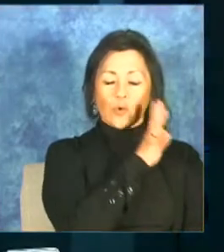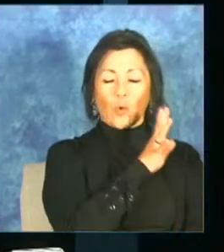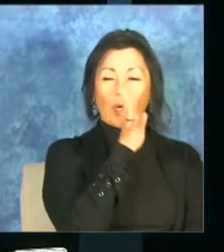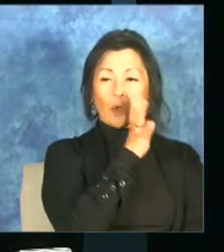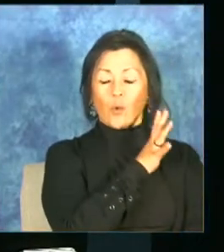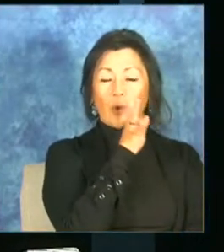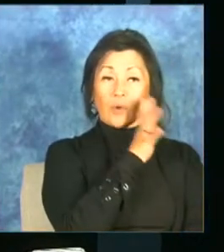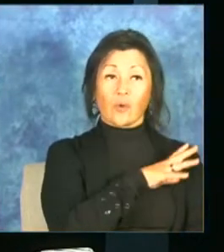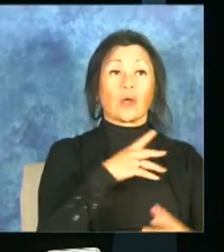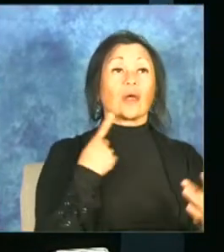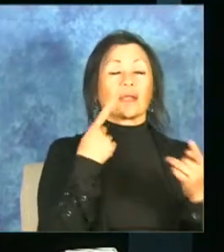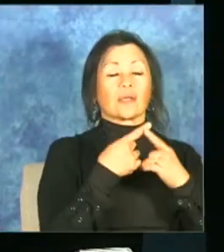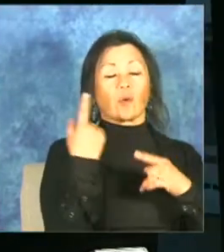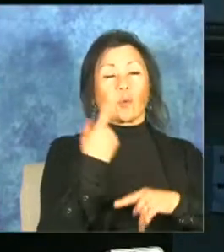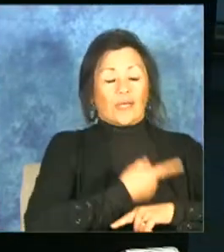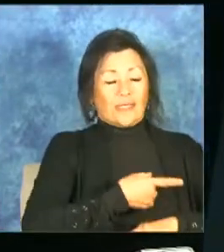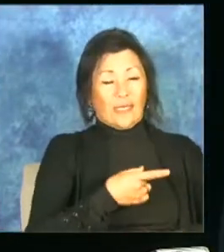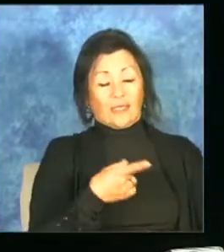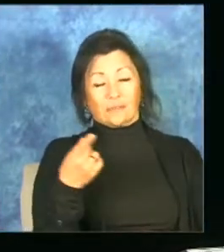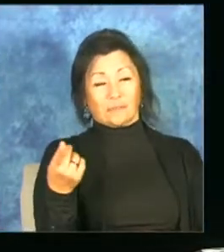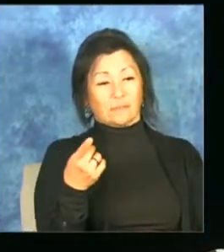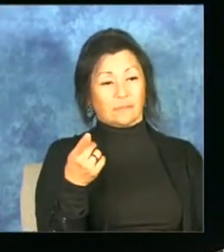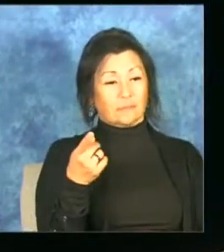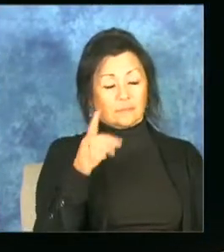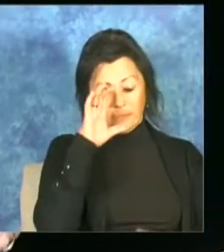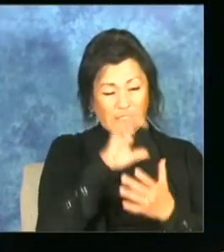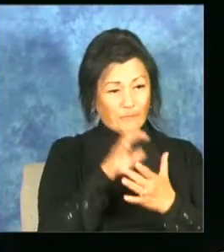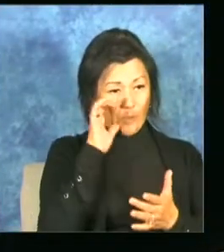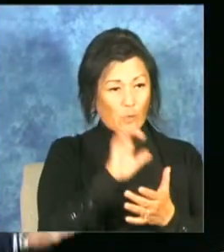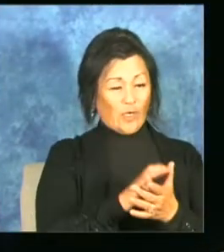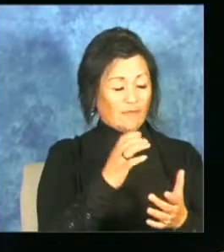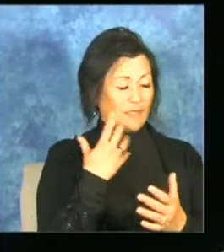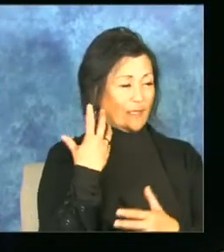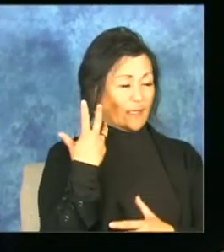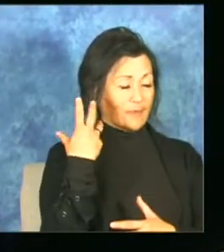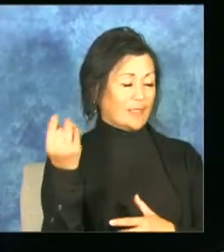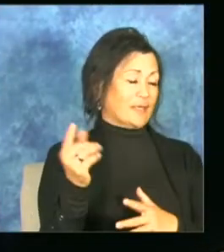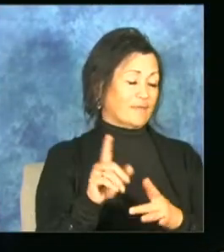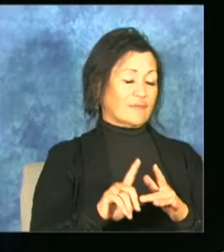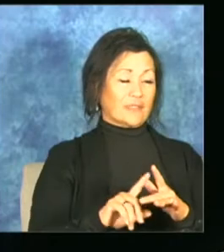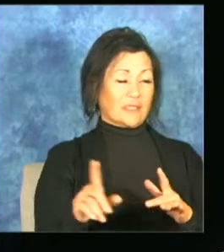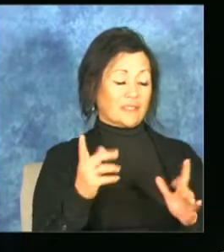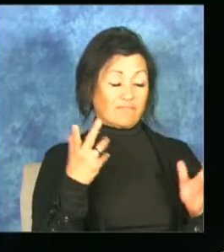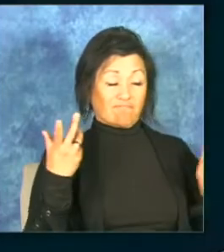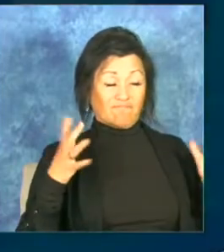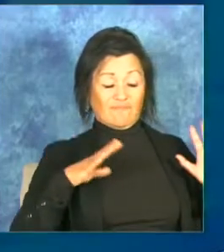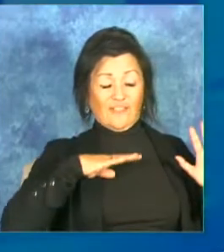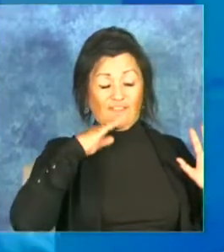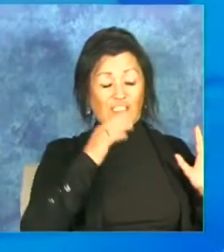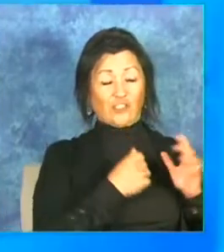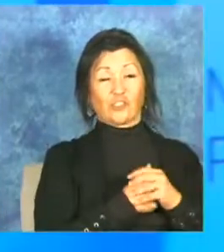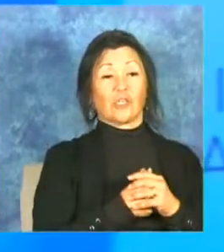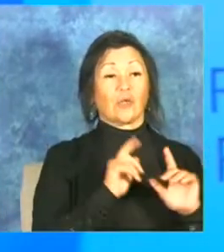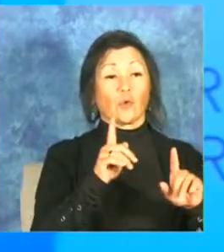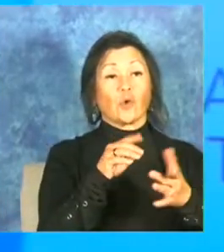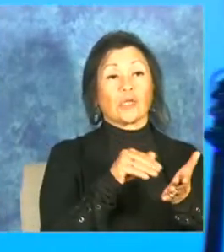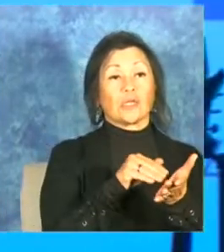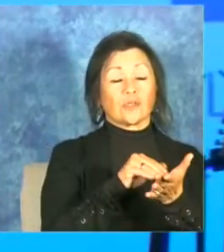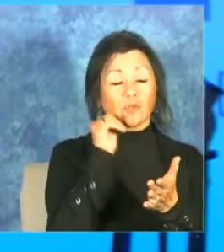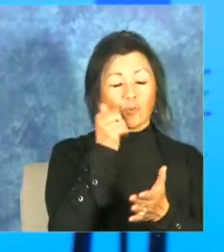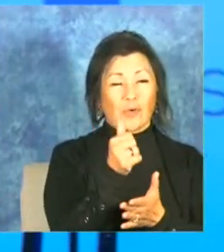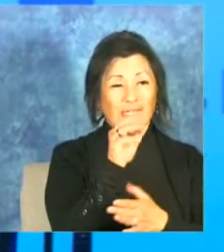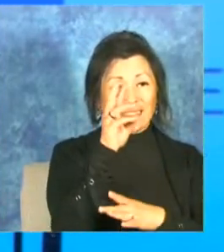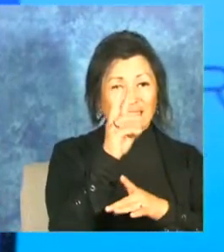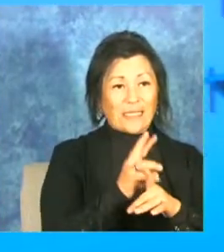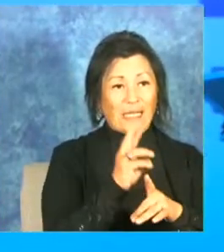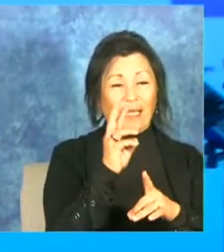keep ignoring it until one day he or she slams the door in your face and says, I'm out of here. I'm going to the doctor tomorrow, my